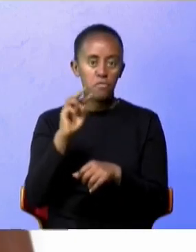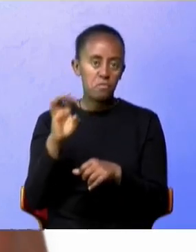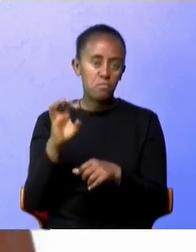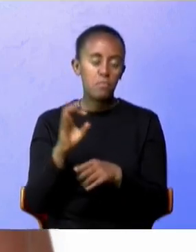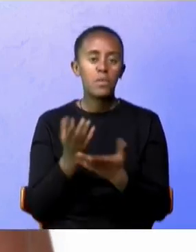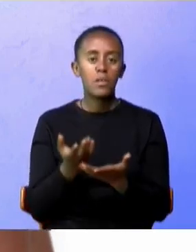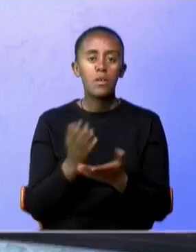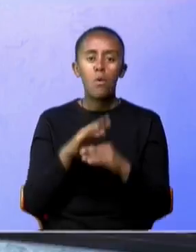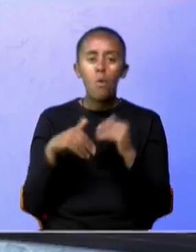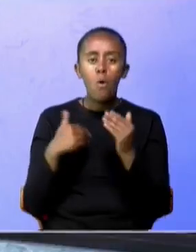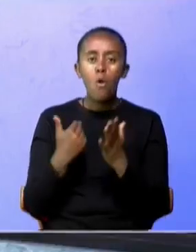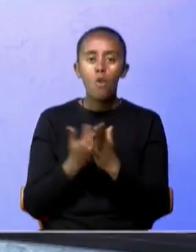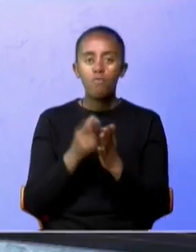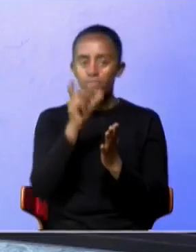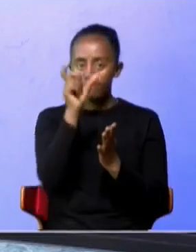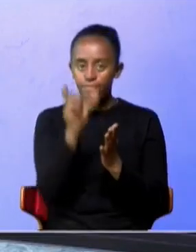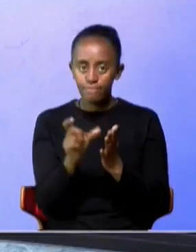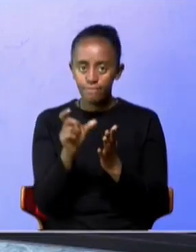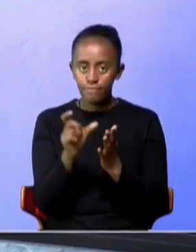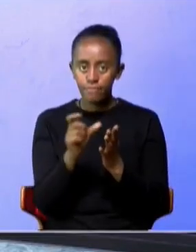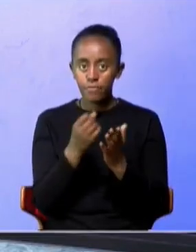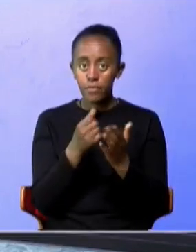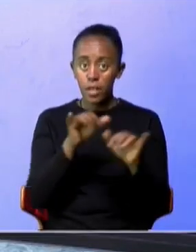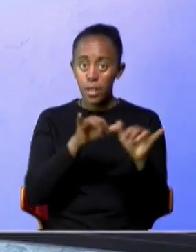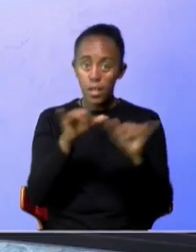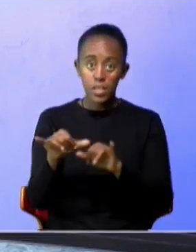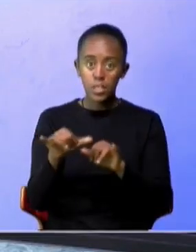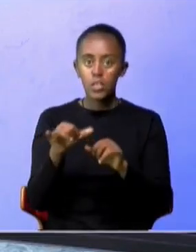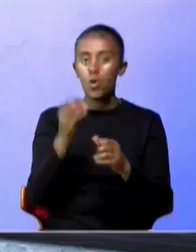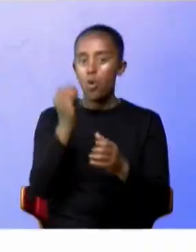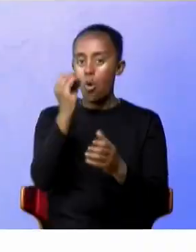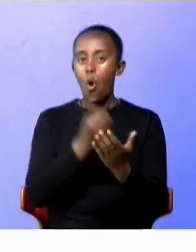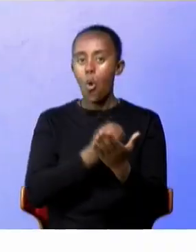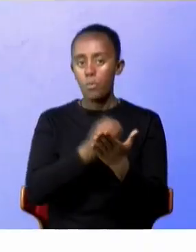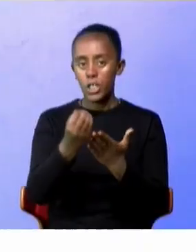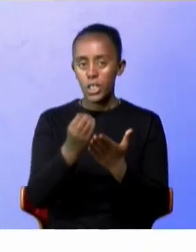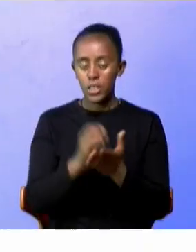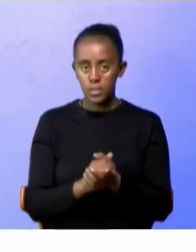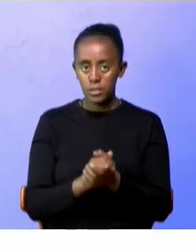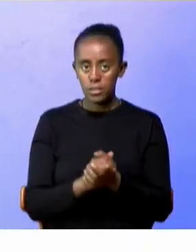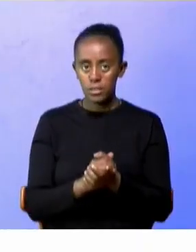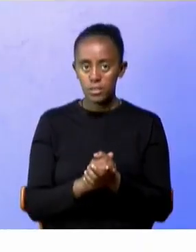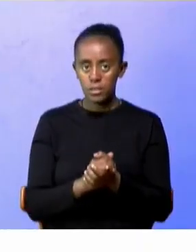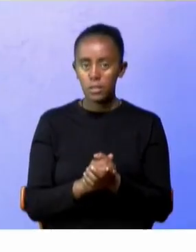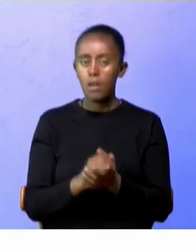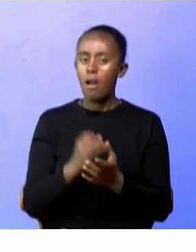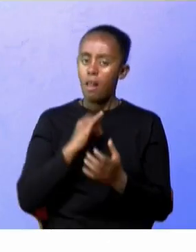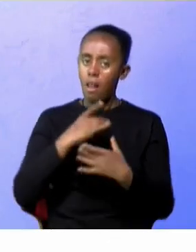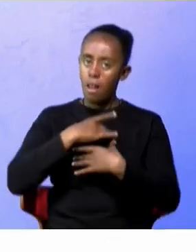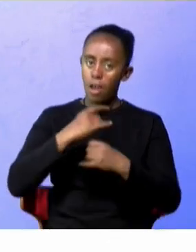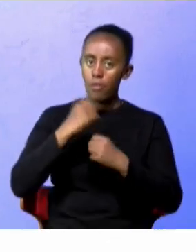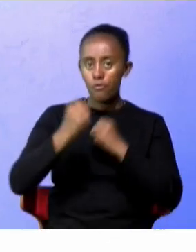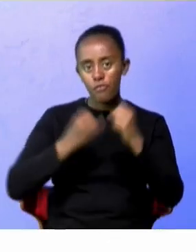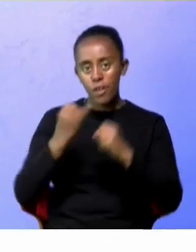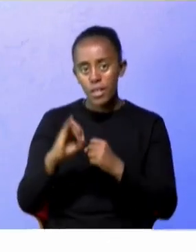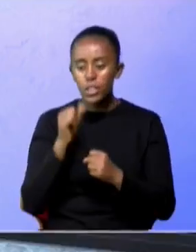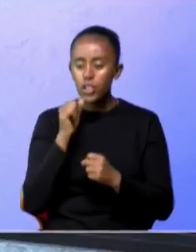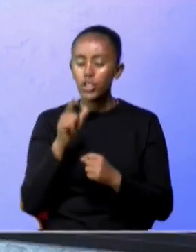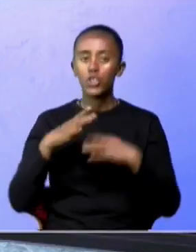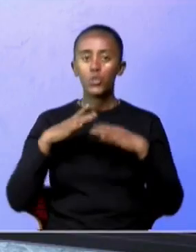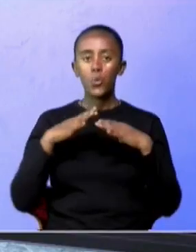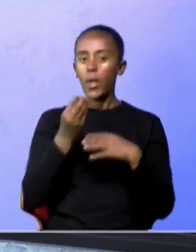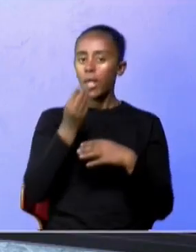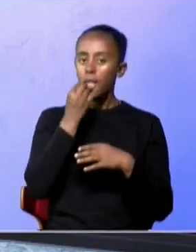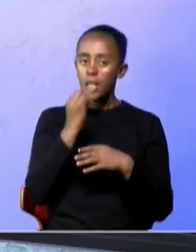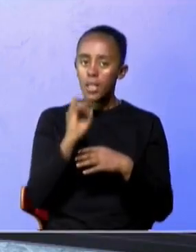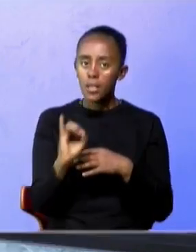All of them are here as objects. I like running. She enjoys